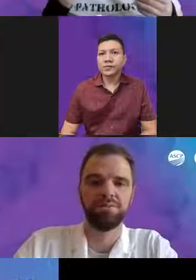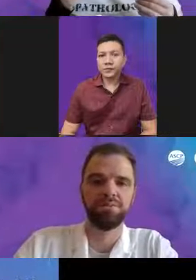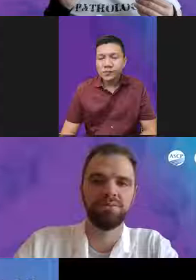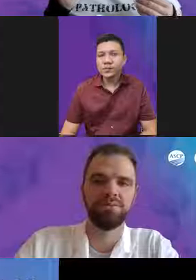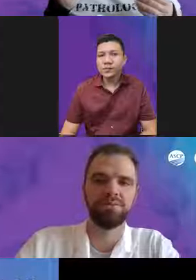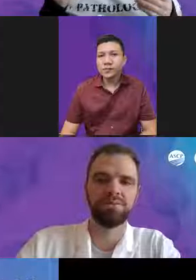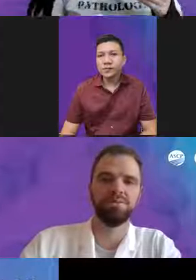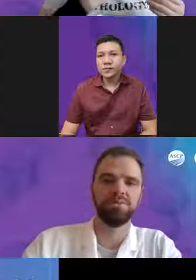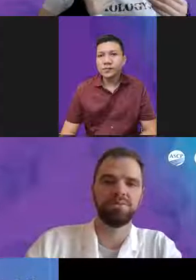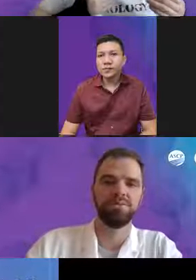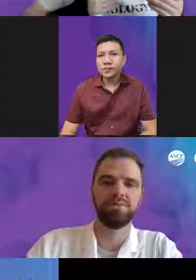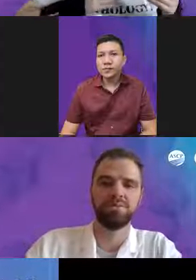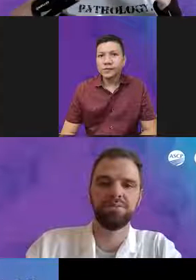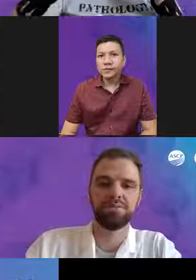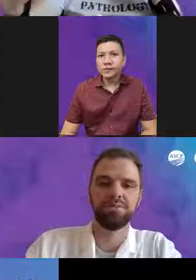and